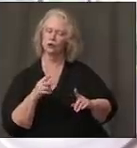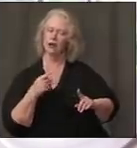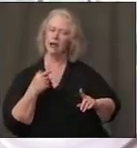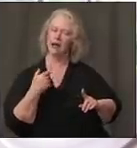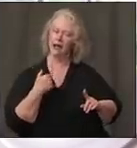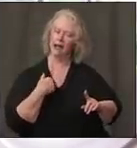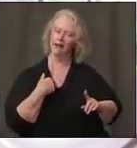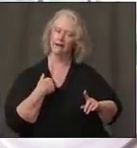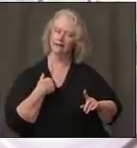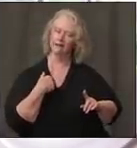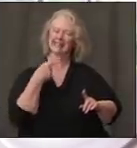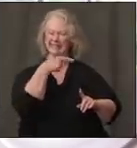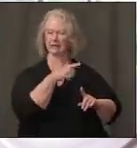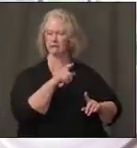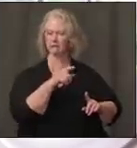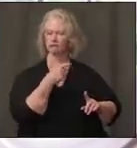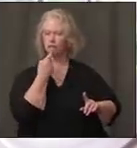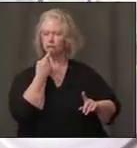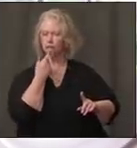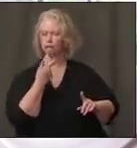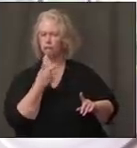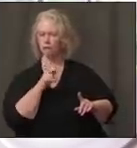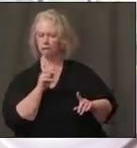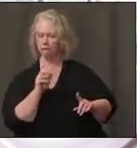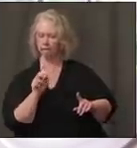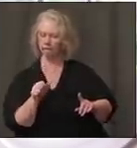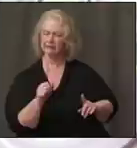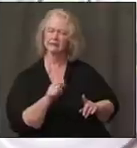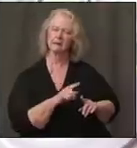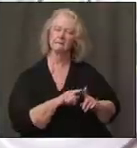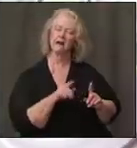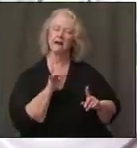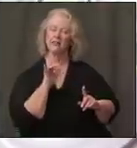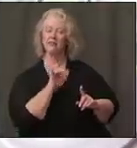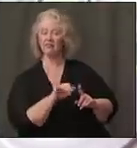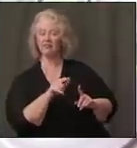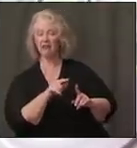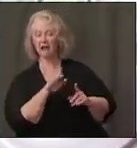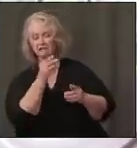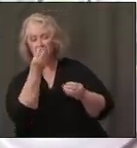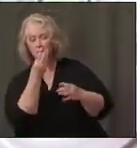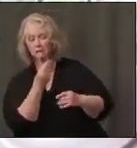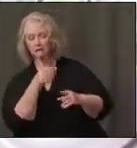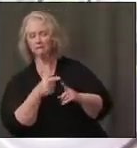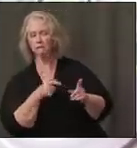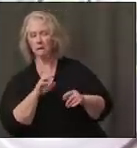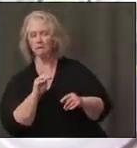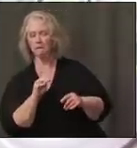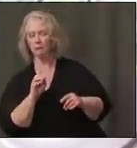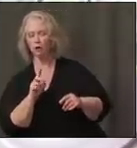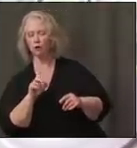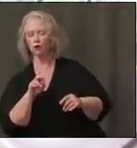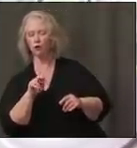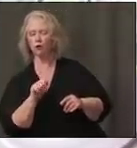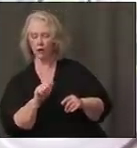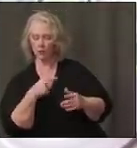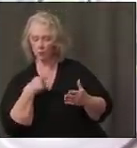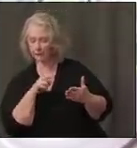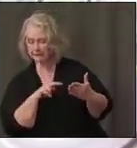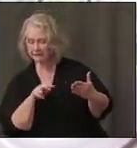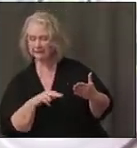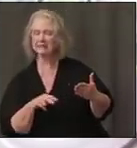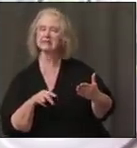on their behalf. I think what the Moderna data showed and some other data that we've seen from some early development is that this